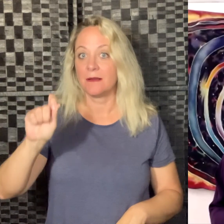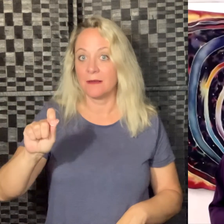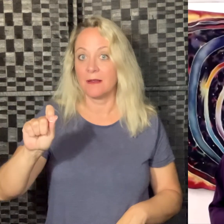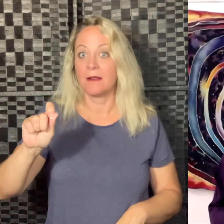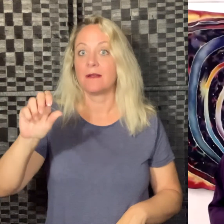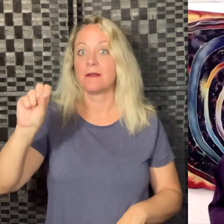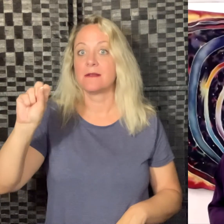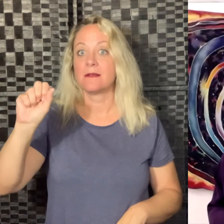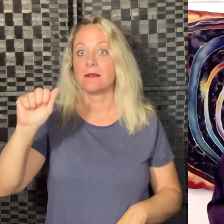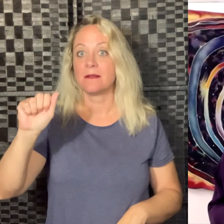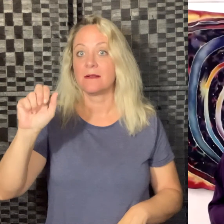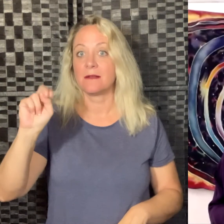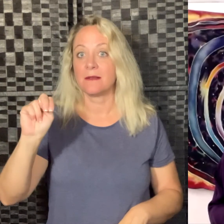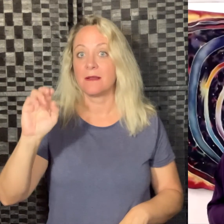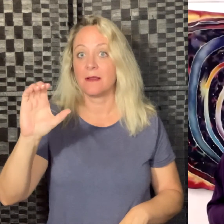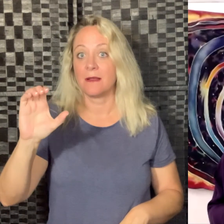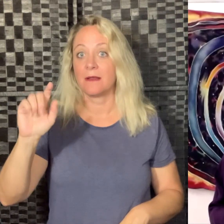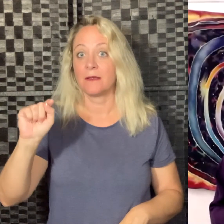www.sanctuarynh for New Hampshire,